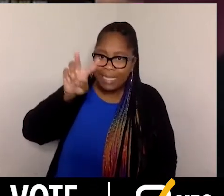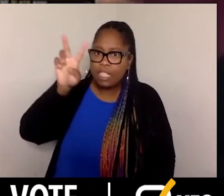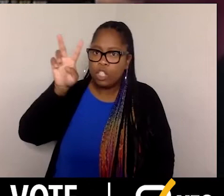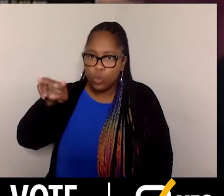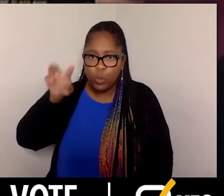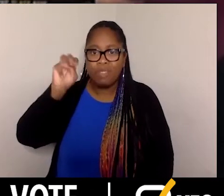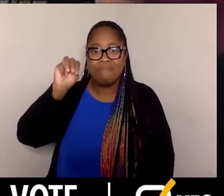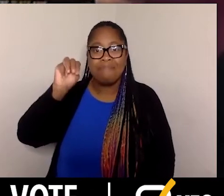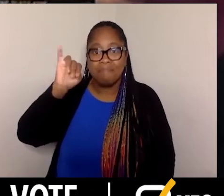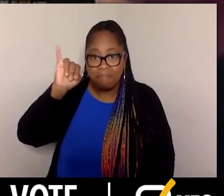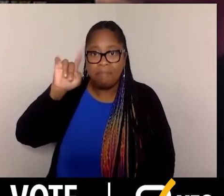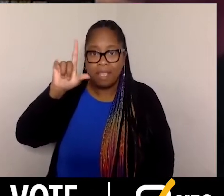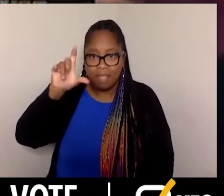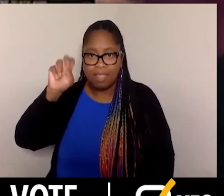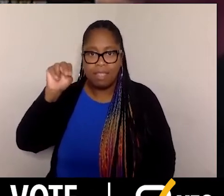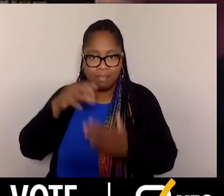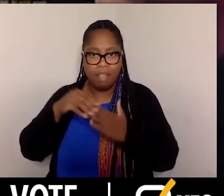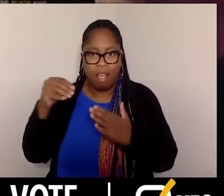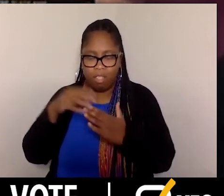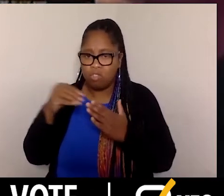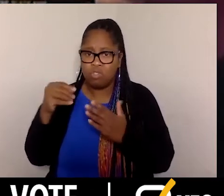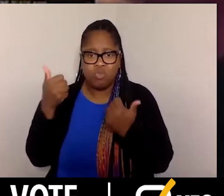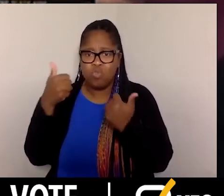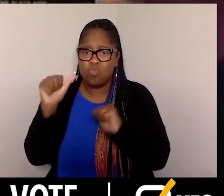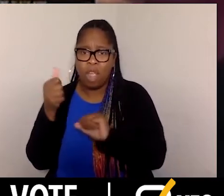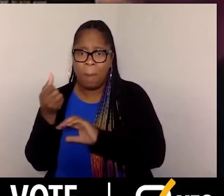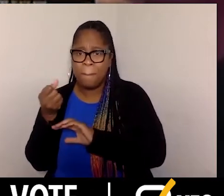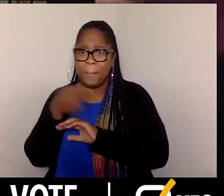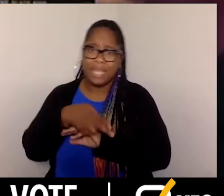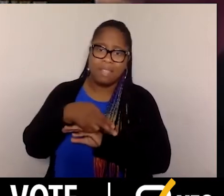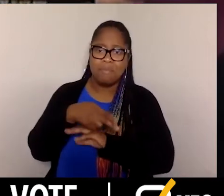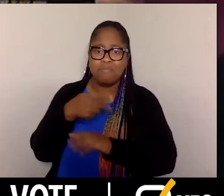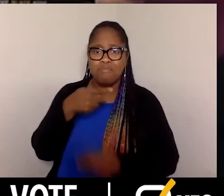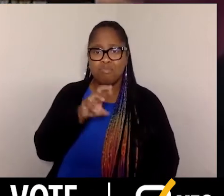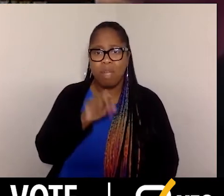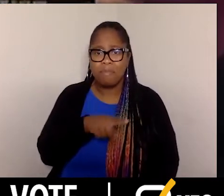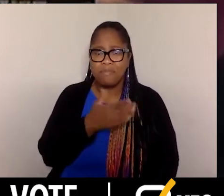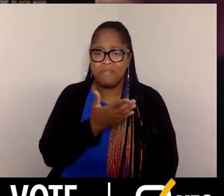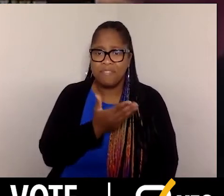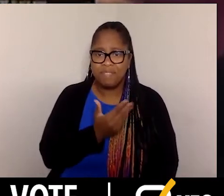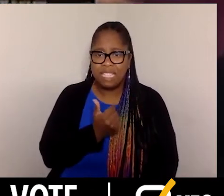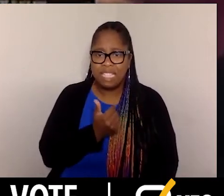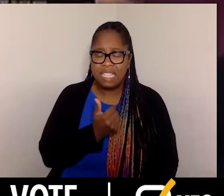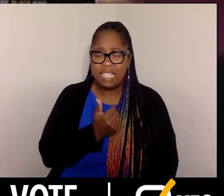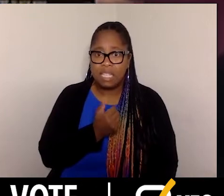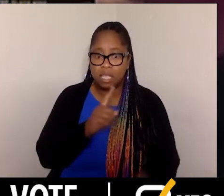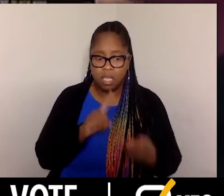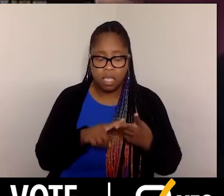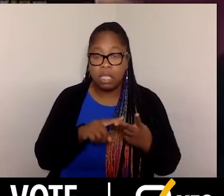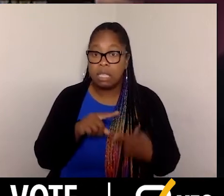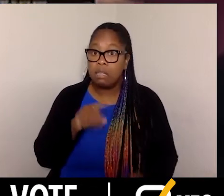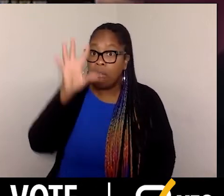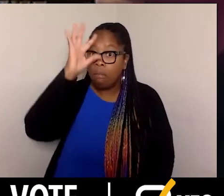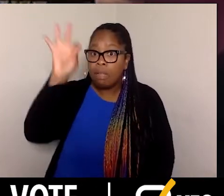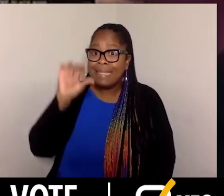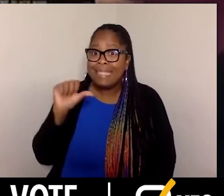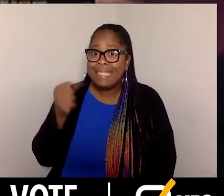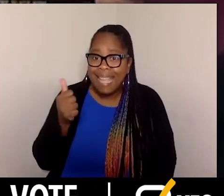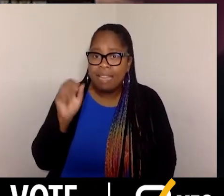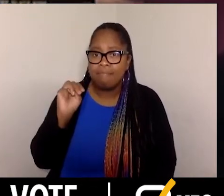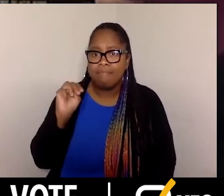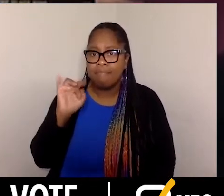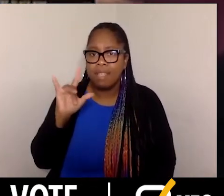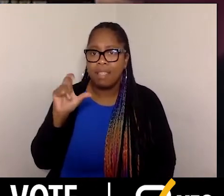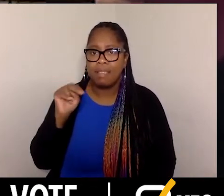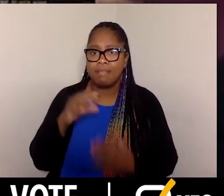million to defeat Proposition 15 and nearly $10 million to